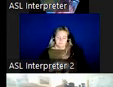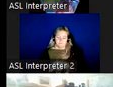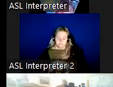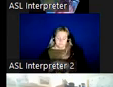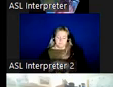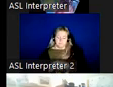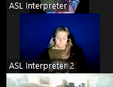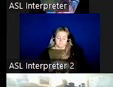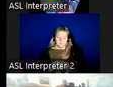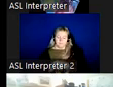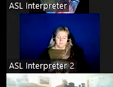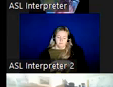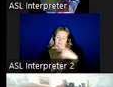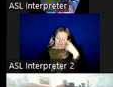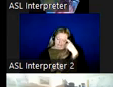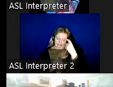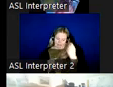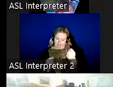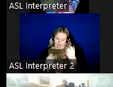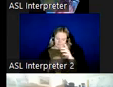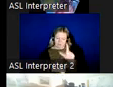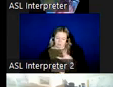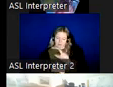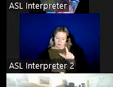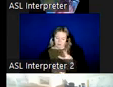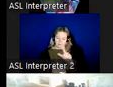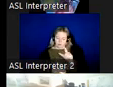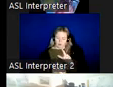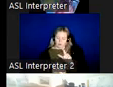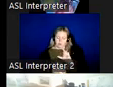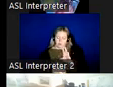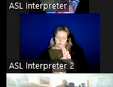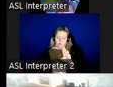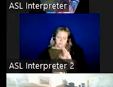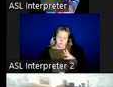more and more library branches will start to get some,